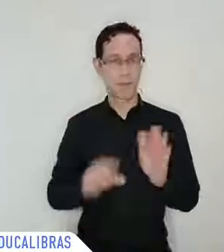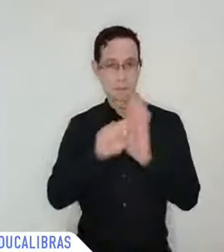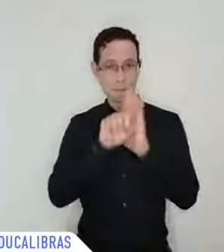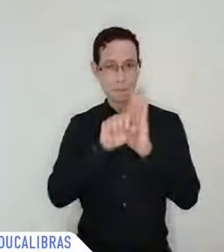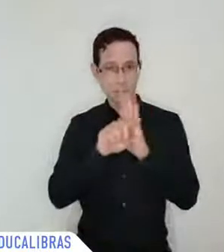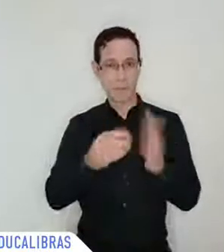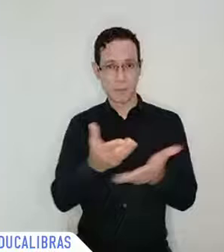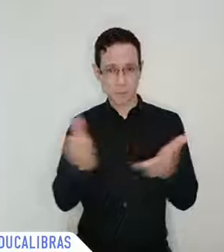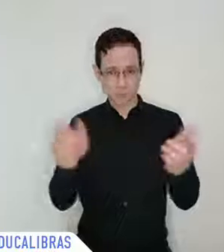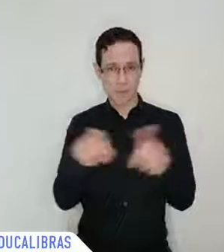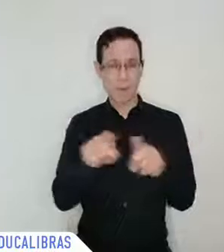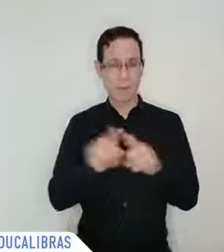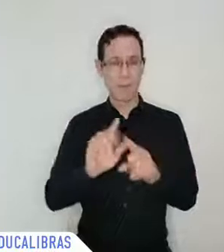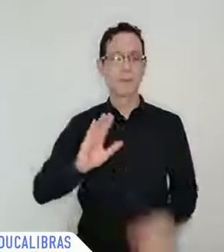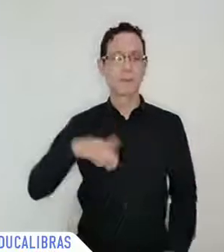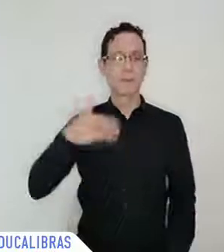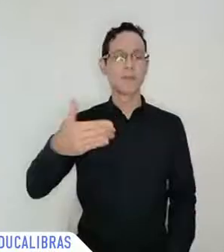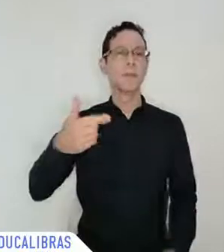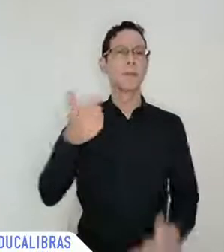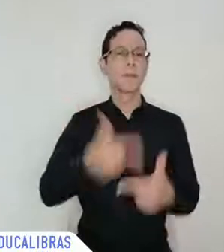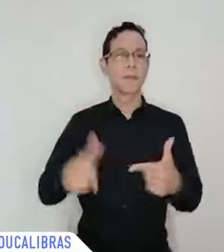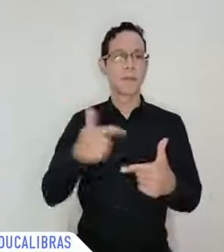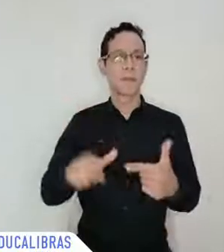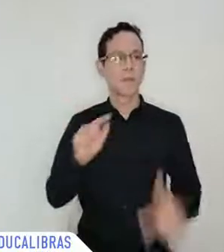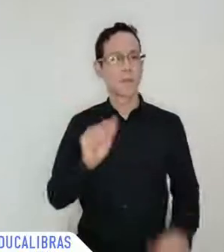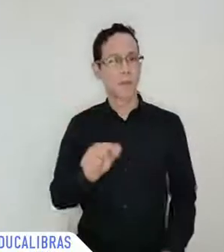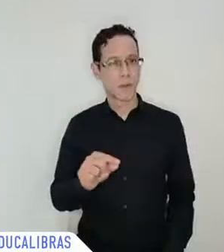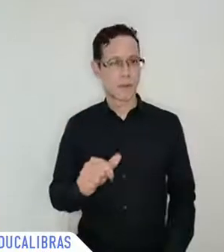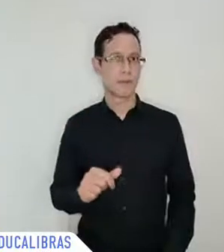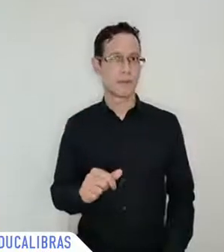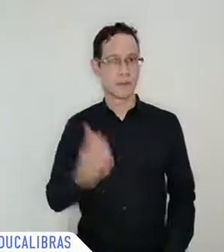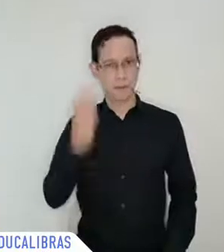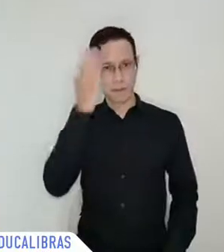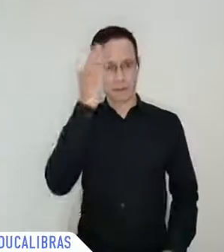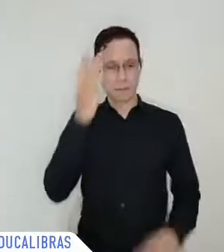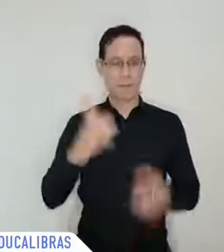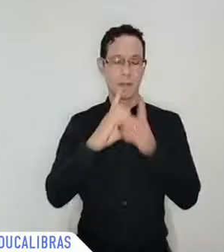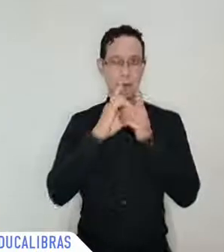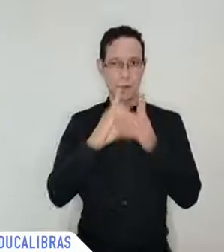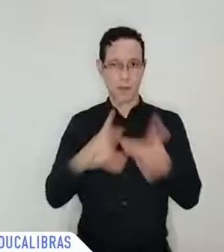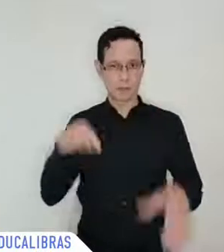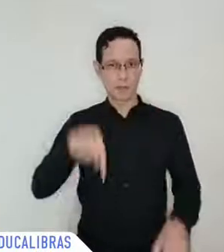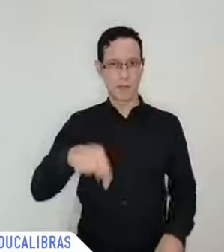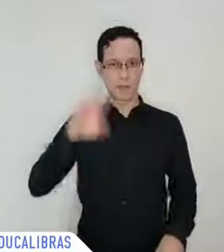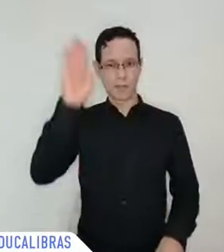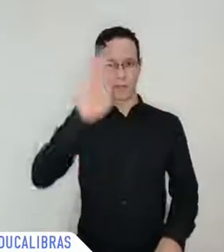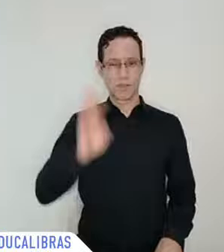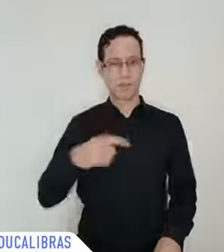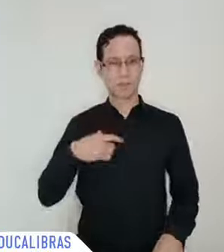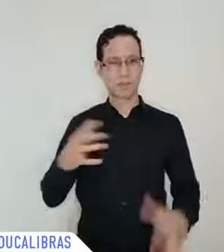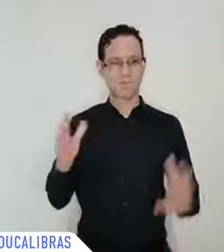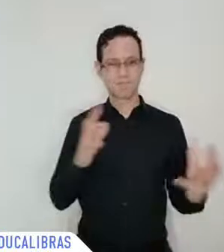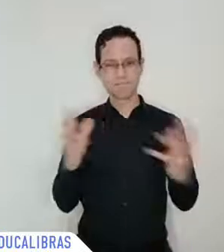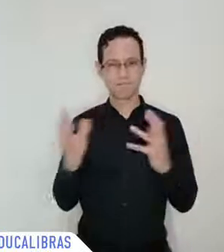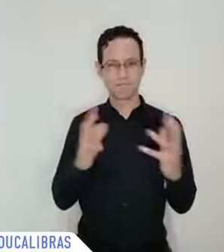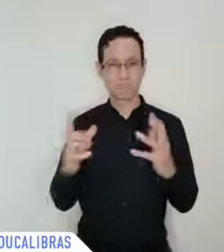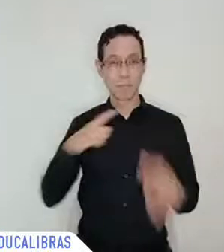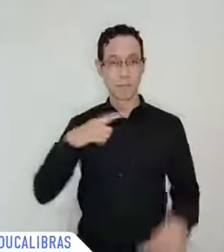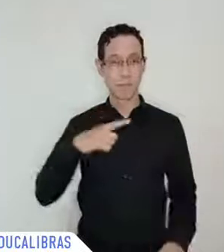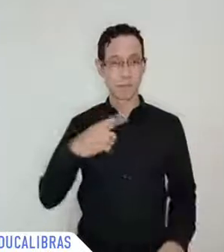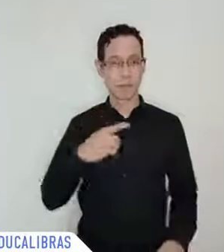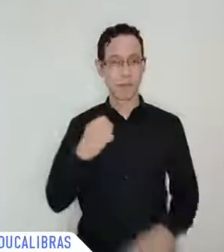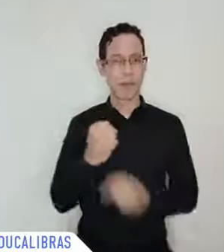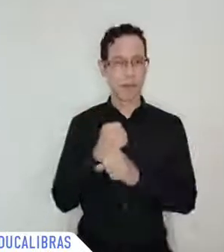Brazil, and I would like to explore the consequences of this crisis. We know that the Brazilian democracy